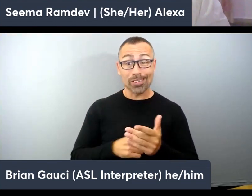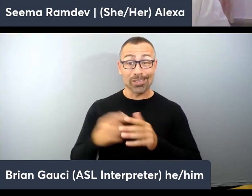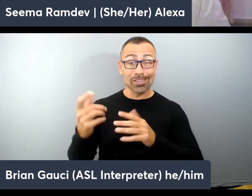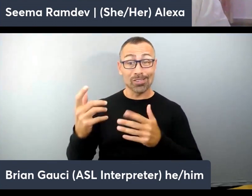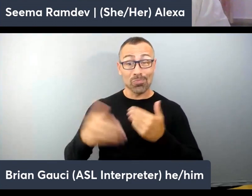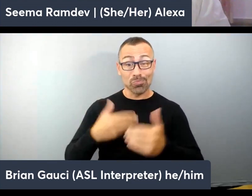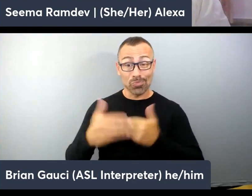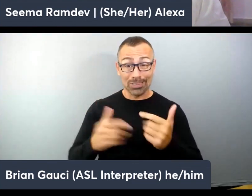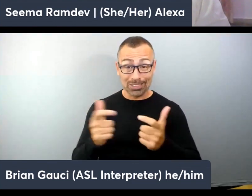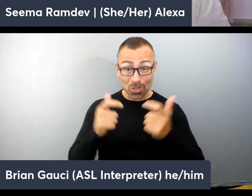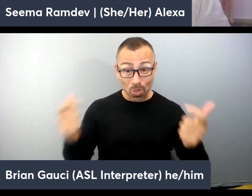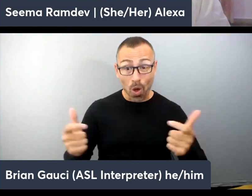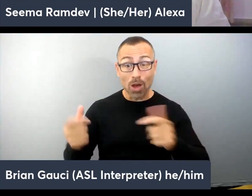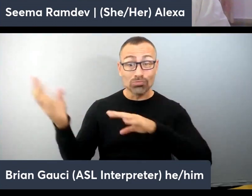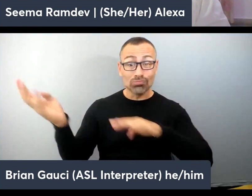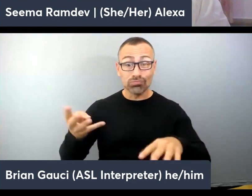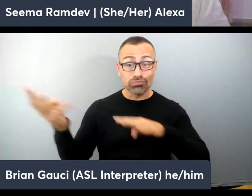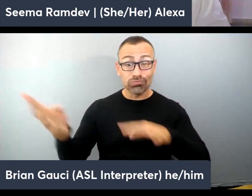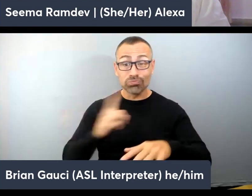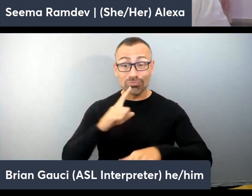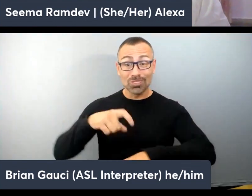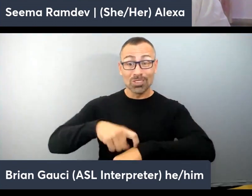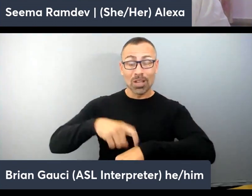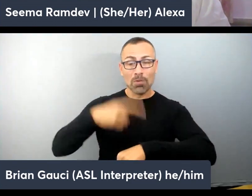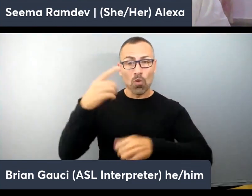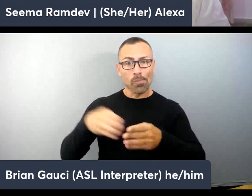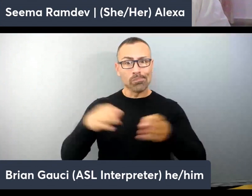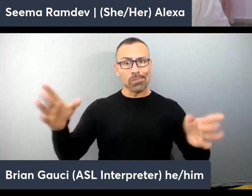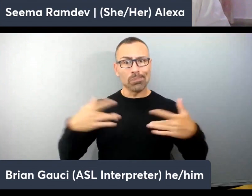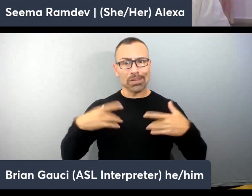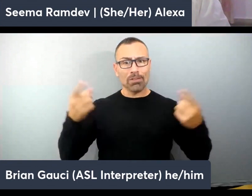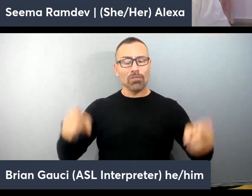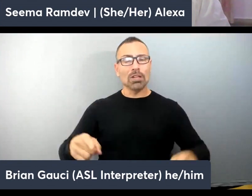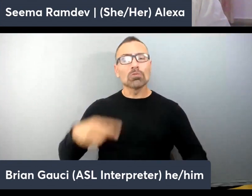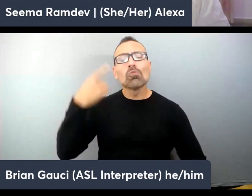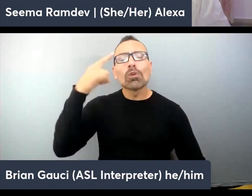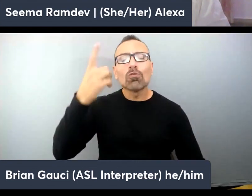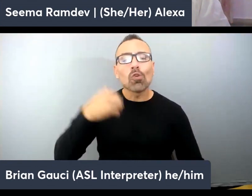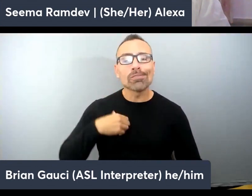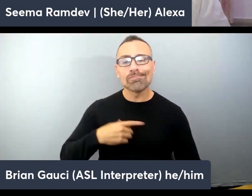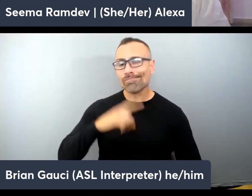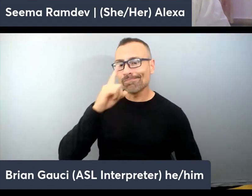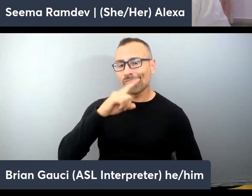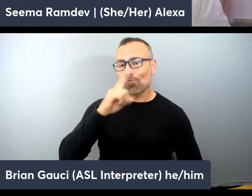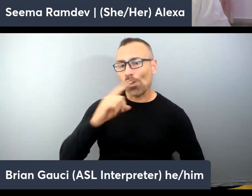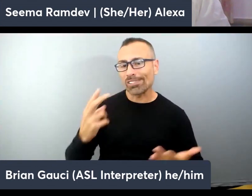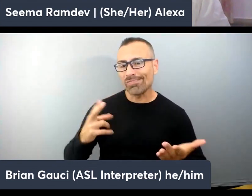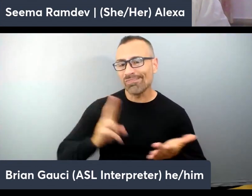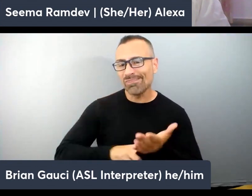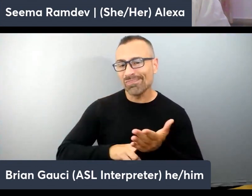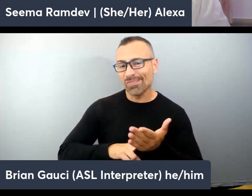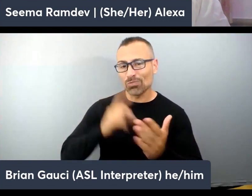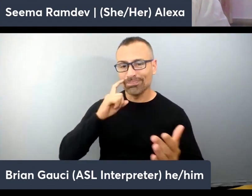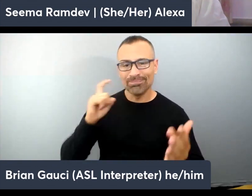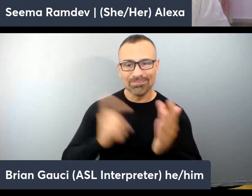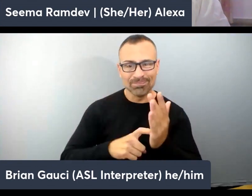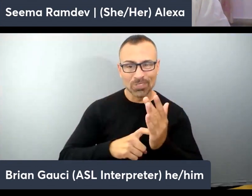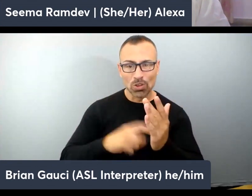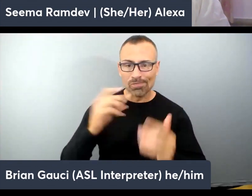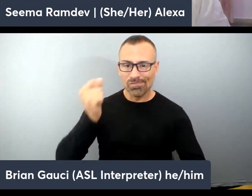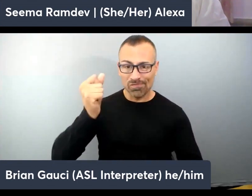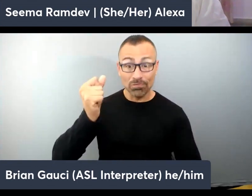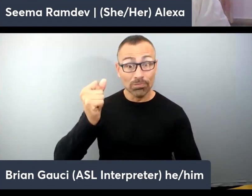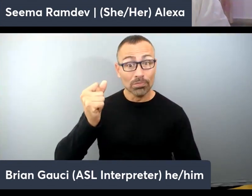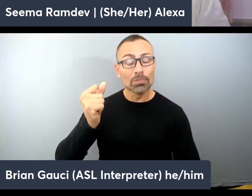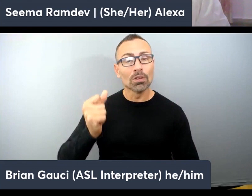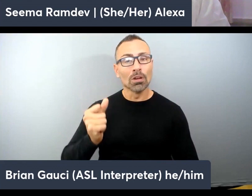events to identify fraudulent logins to their website and block those as fast as possible.